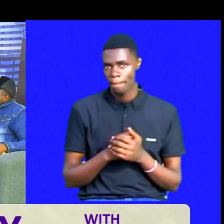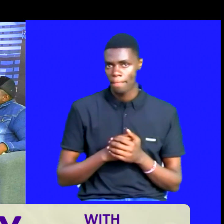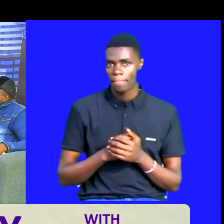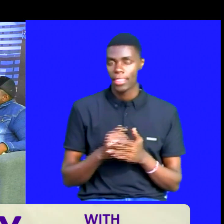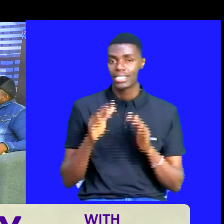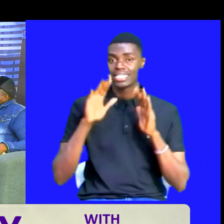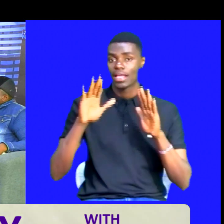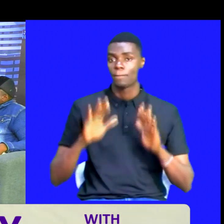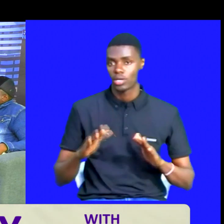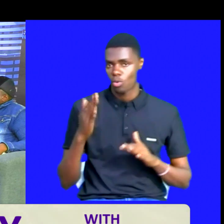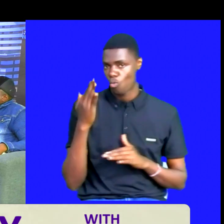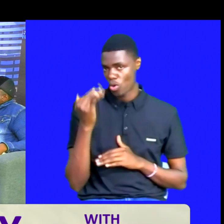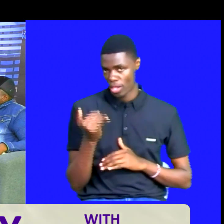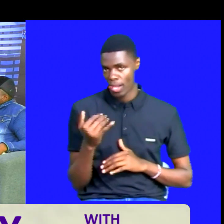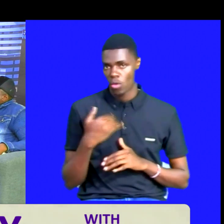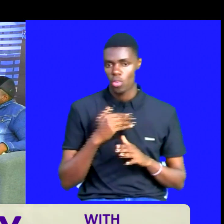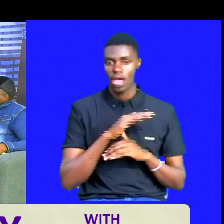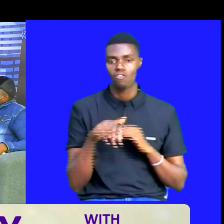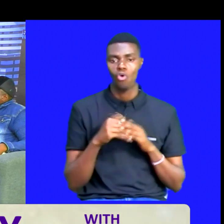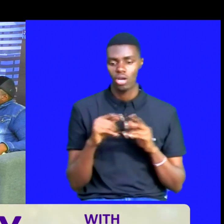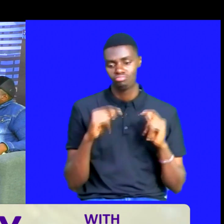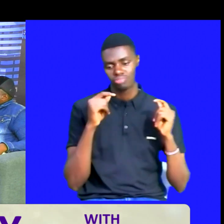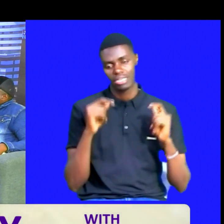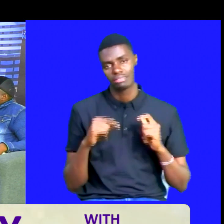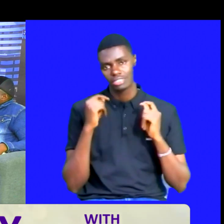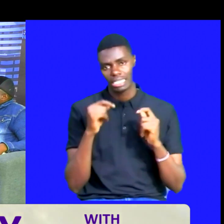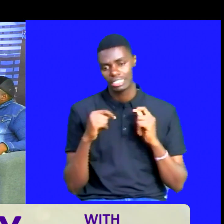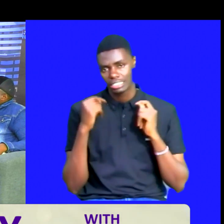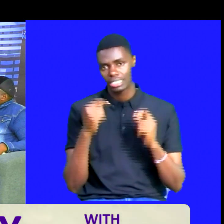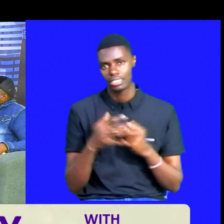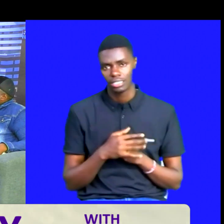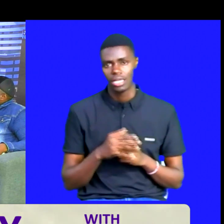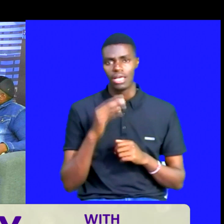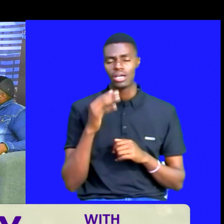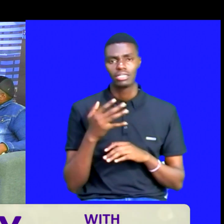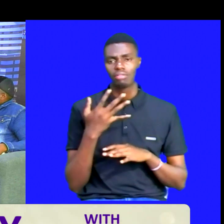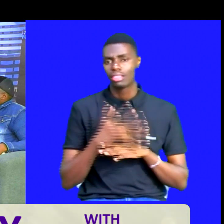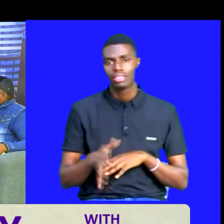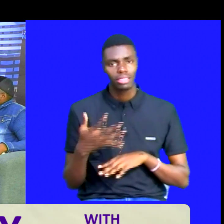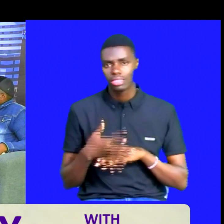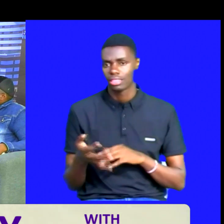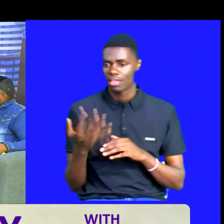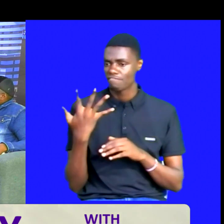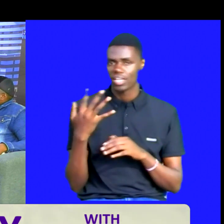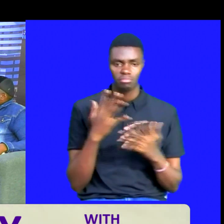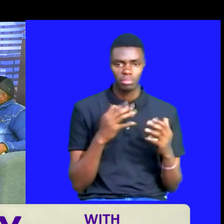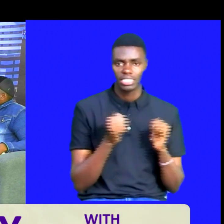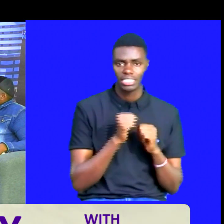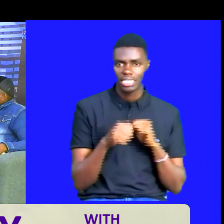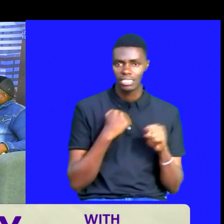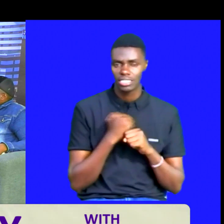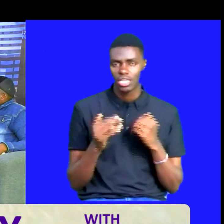is important, because we have all of these talents that are it's going to waste 5 to 10 years.